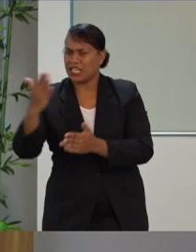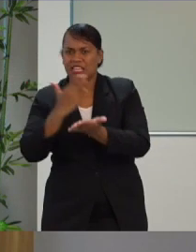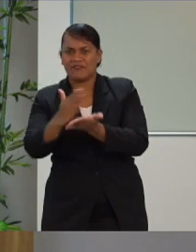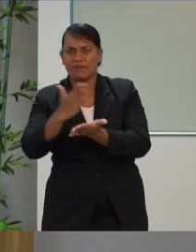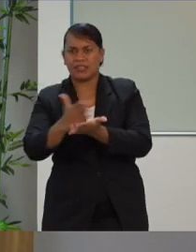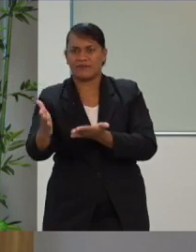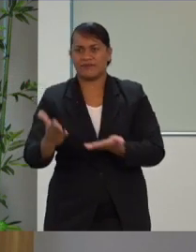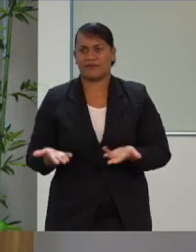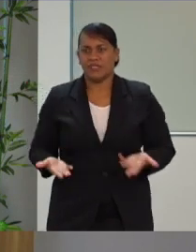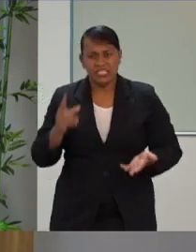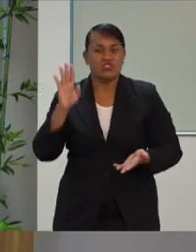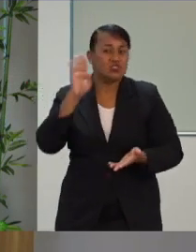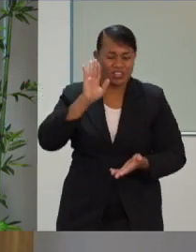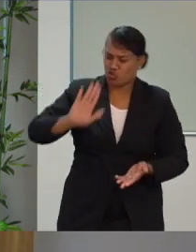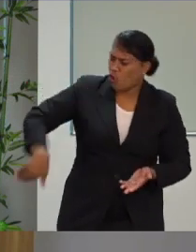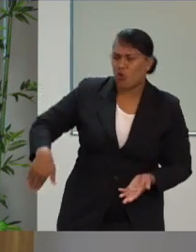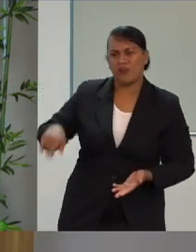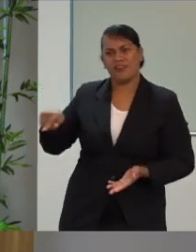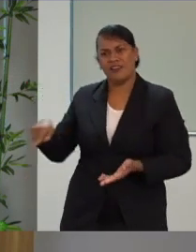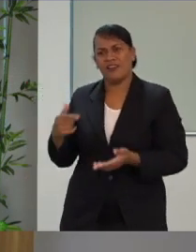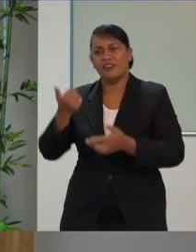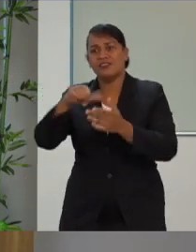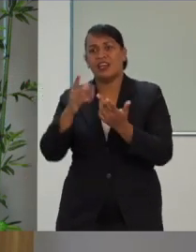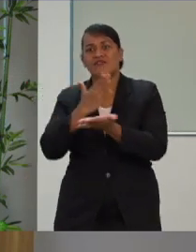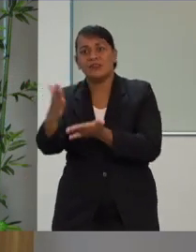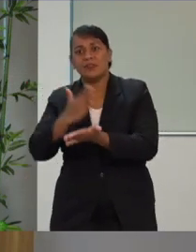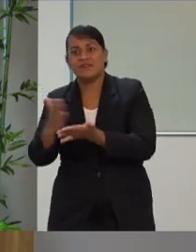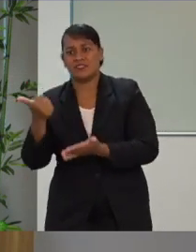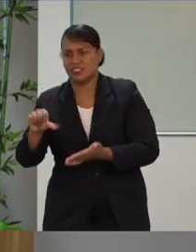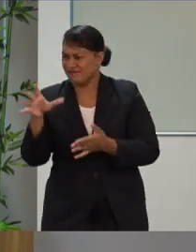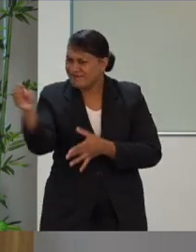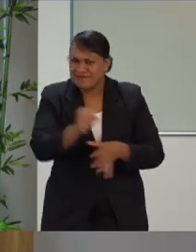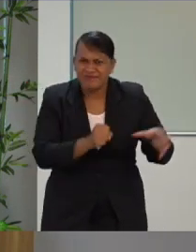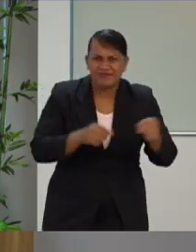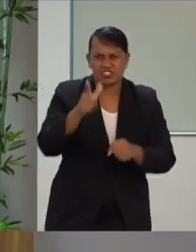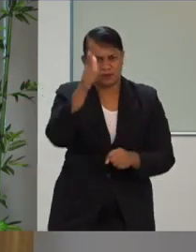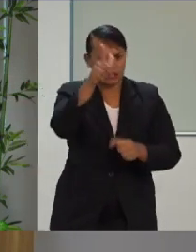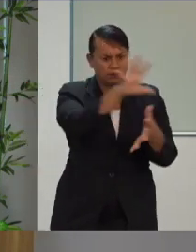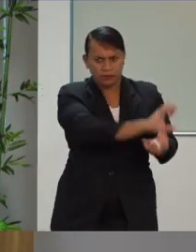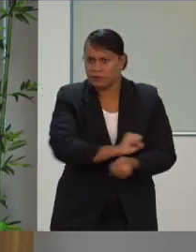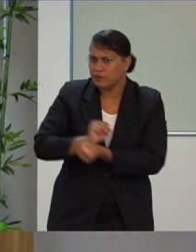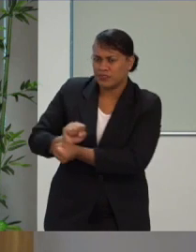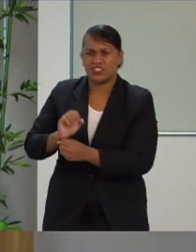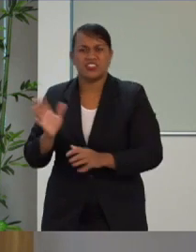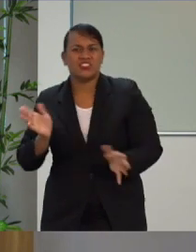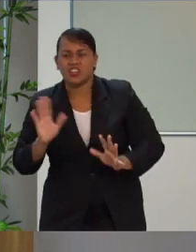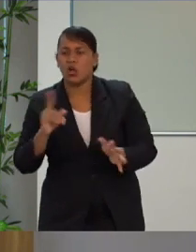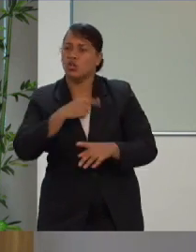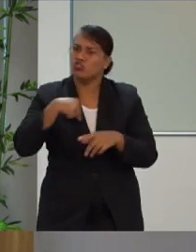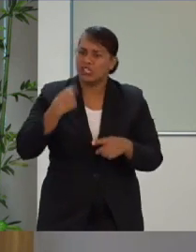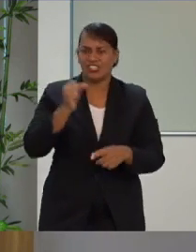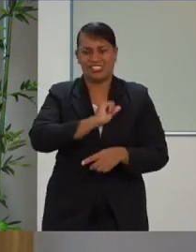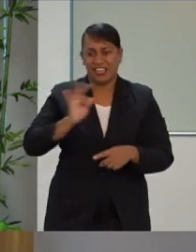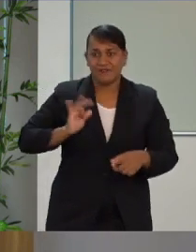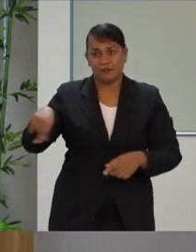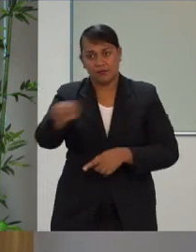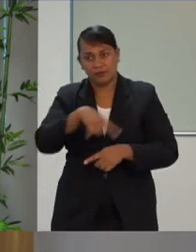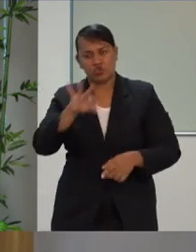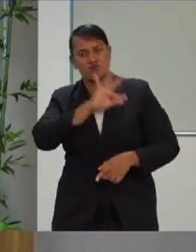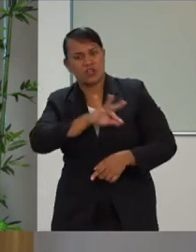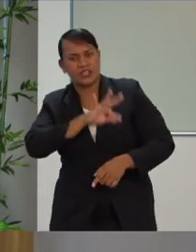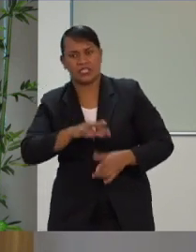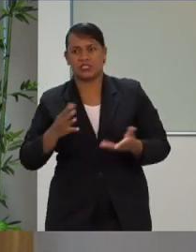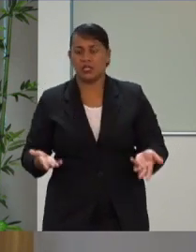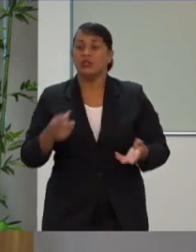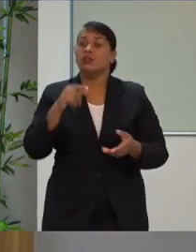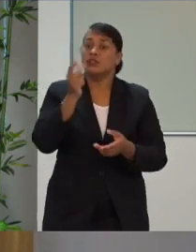ignore that. FNPF is going to ignore that for the time being. We simply want the employees to get those letters. But we've gone one step ahead, and we're talking to